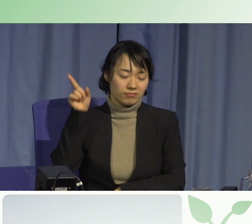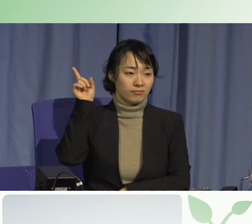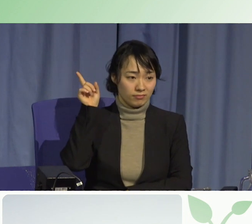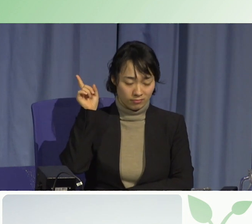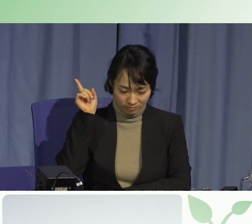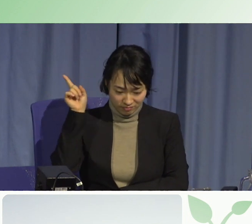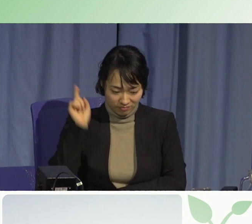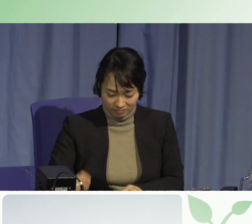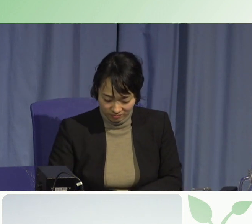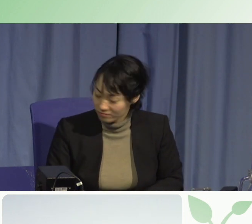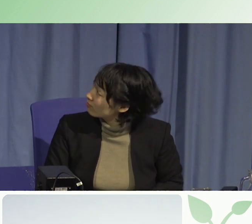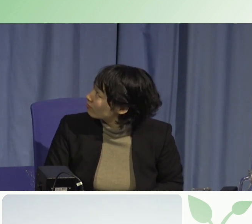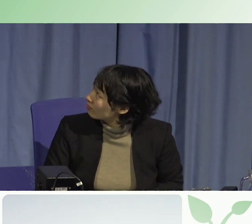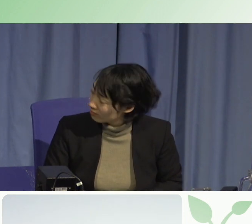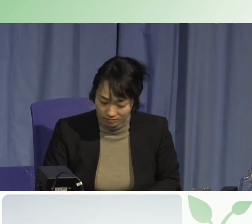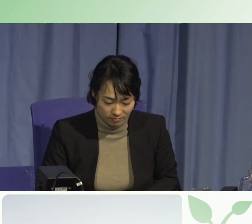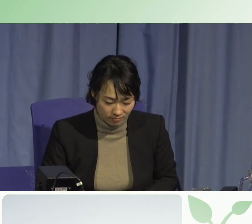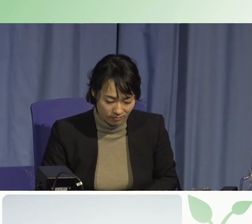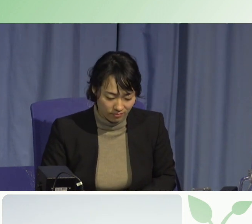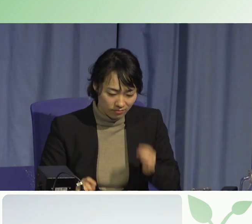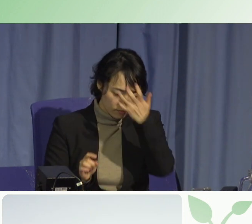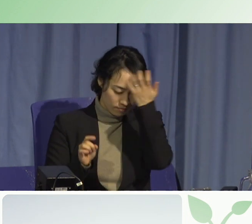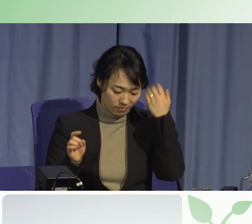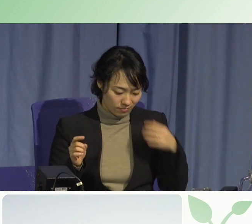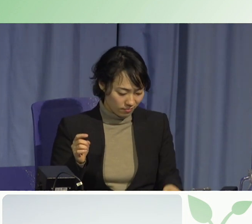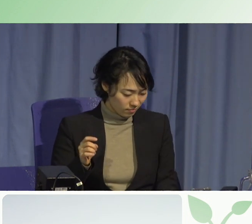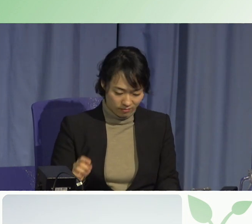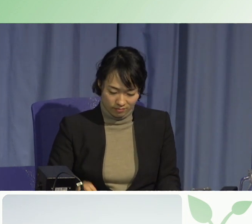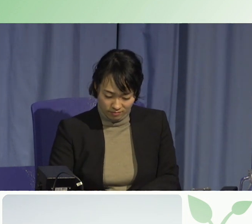to explain how they're working.